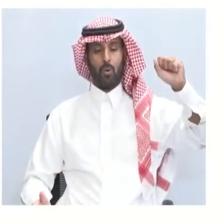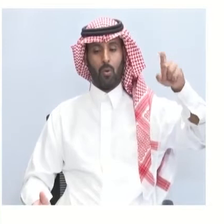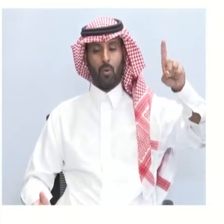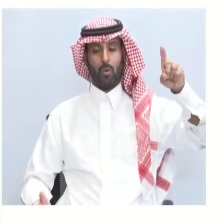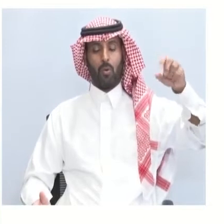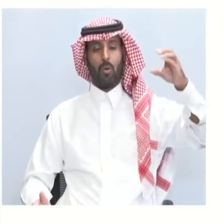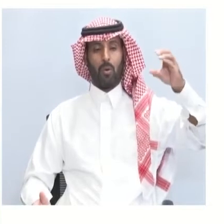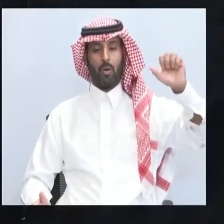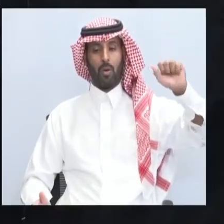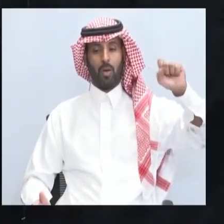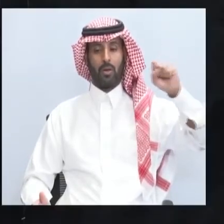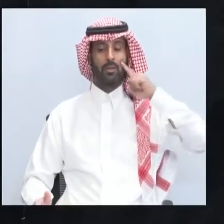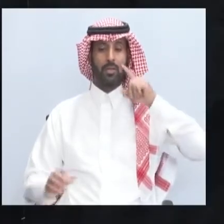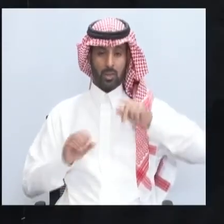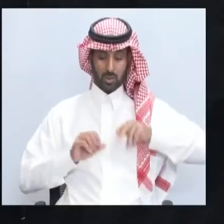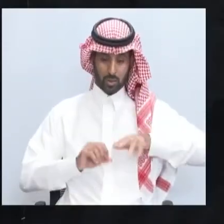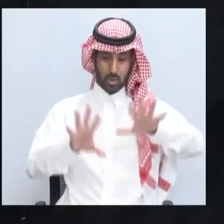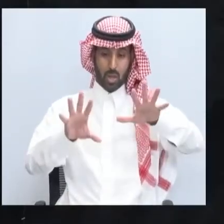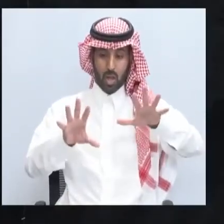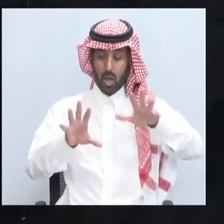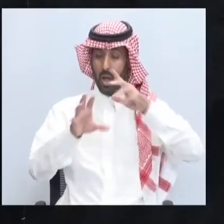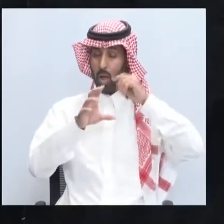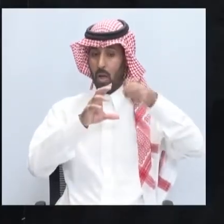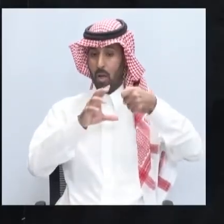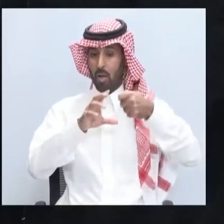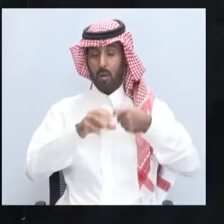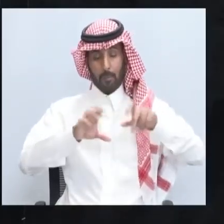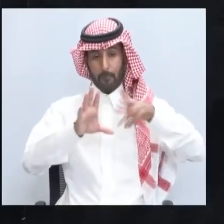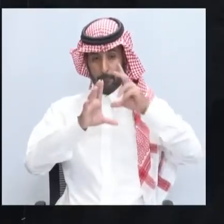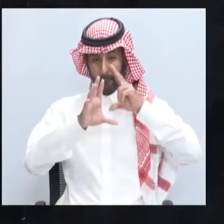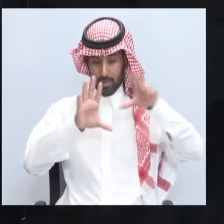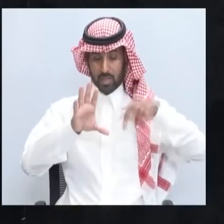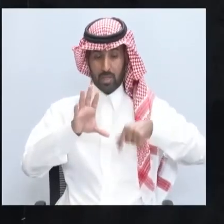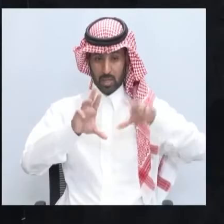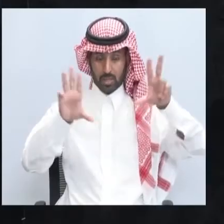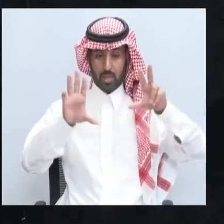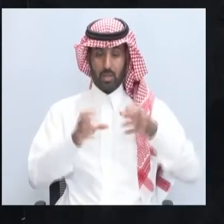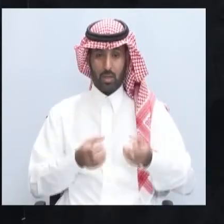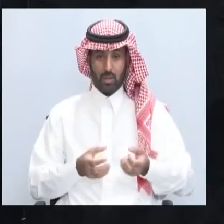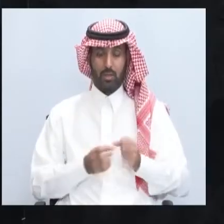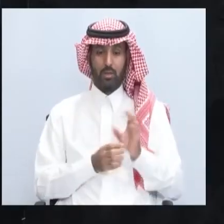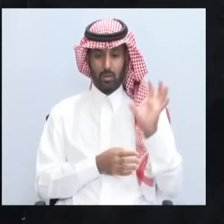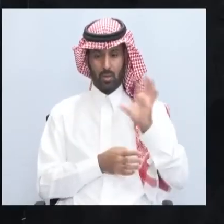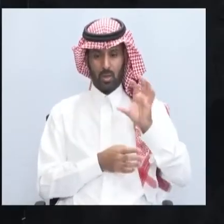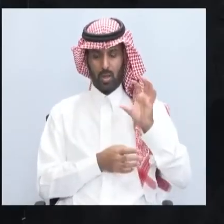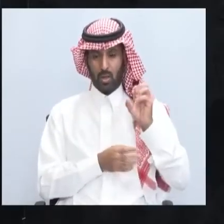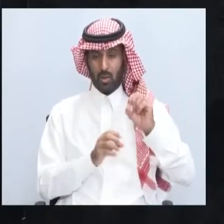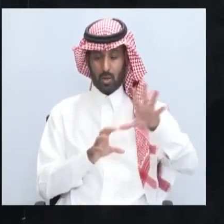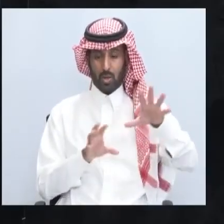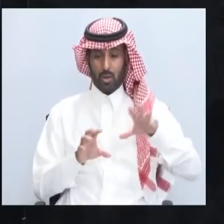and it's to spread the video throughout the network. And also you can find it in your